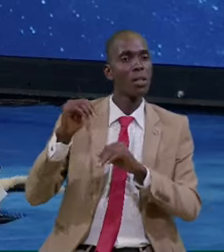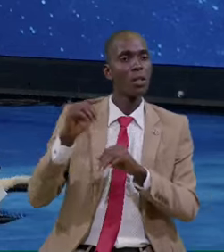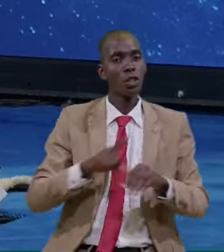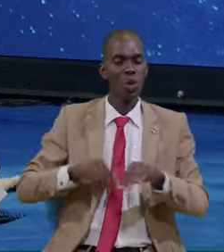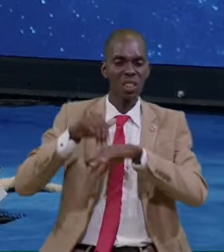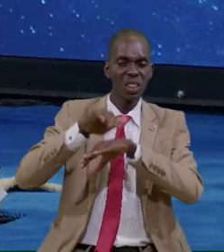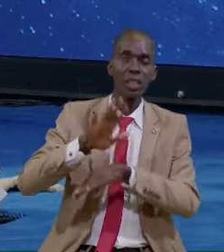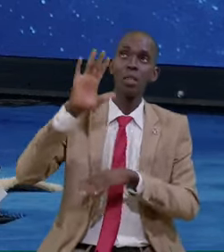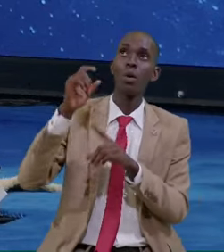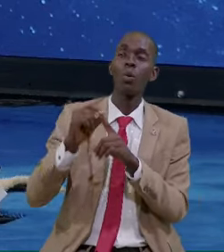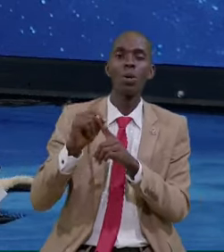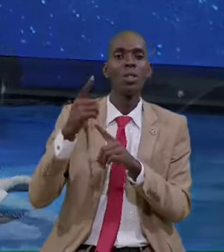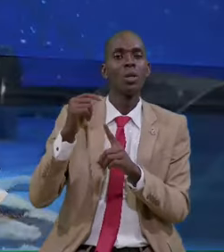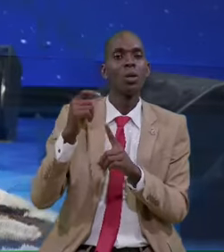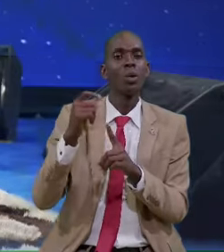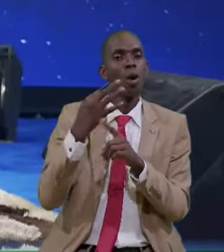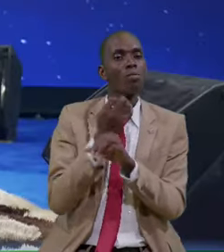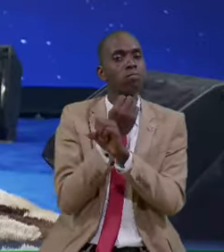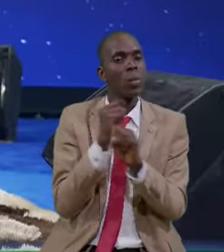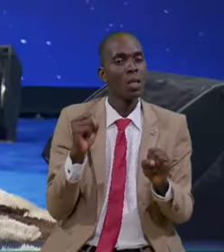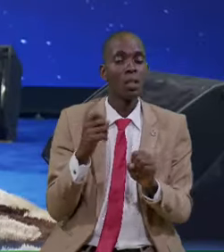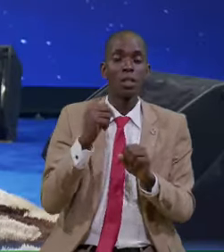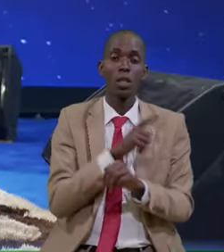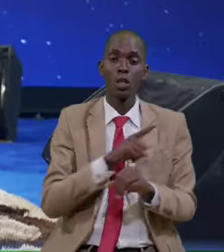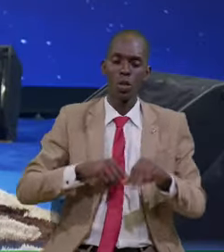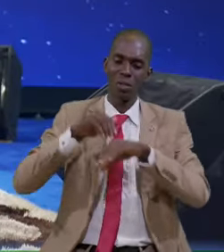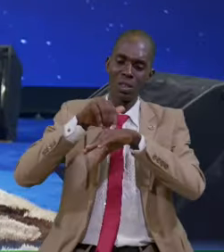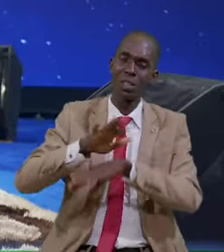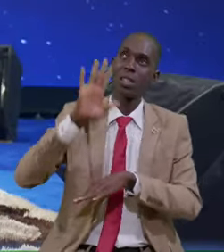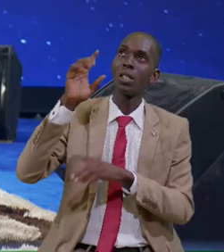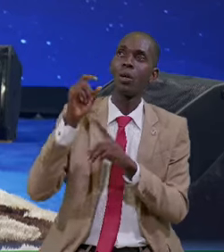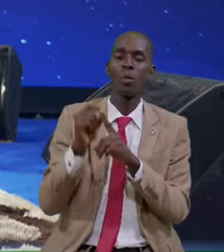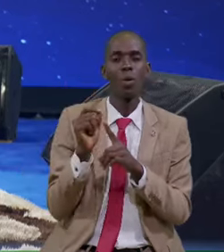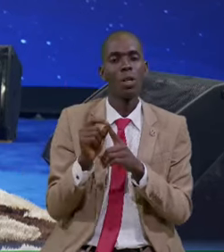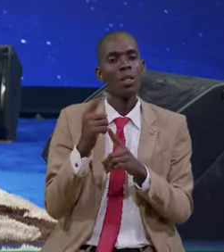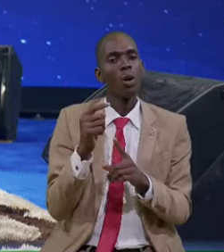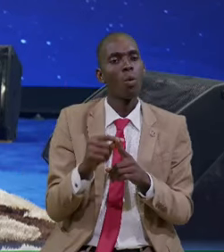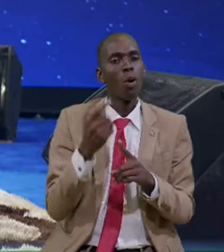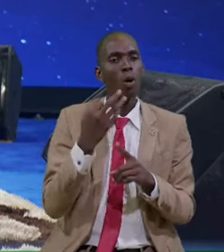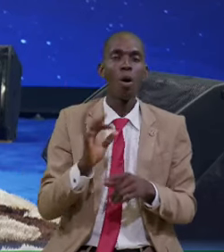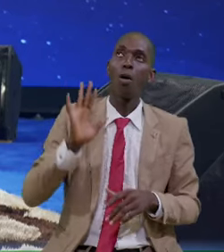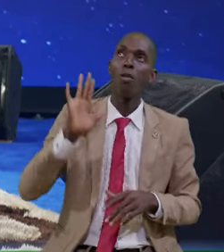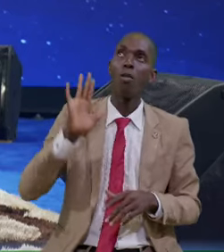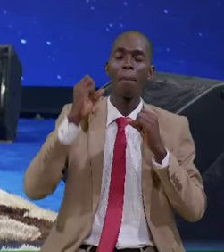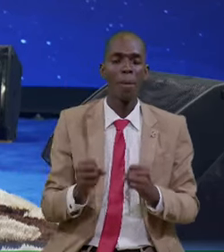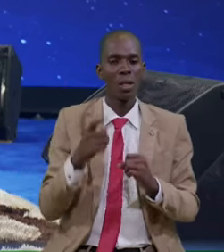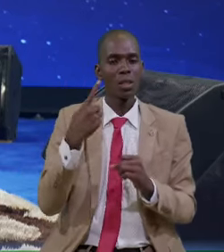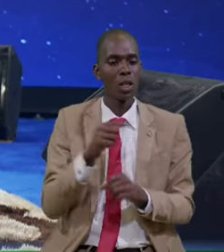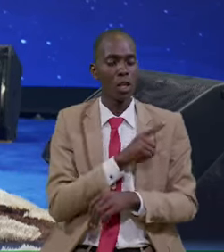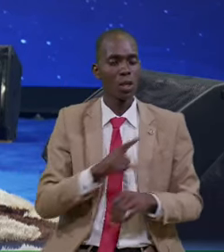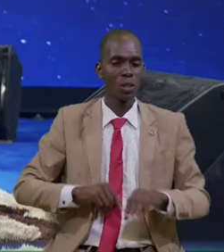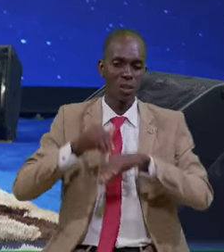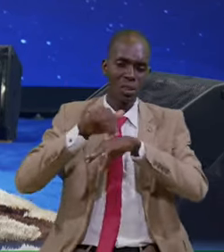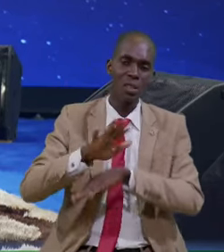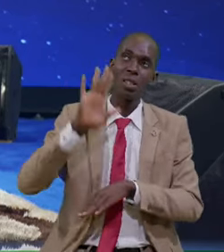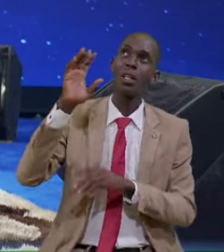word of salvation. The Lord gave the word of his power. The Lord gave the word, and